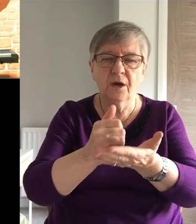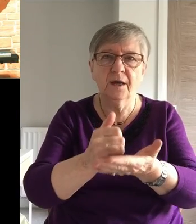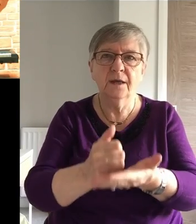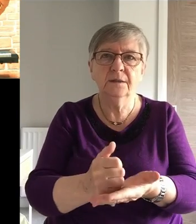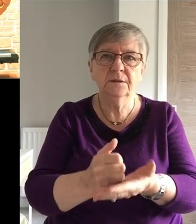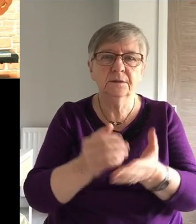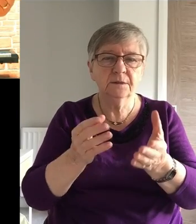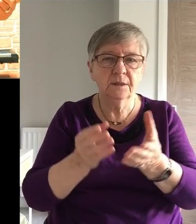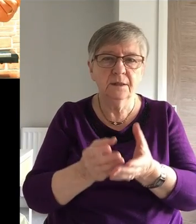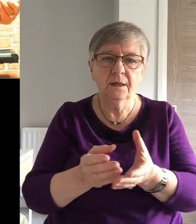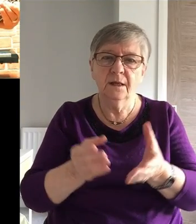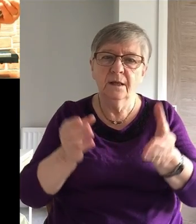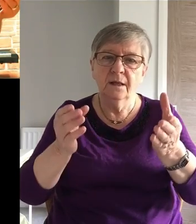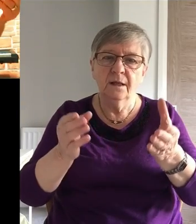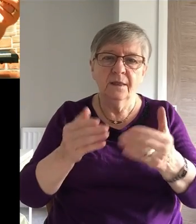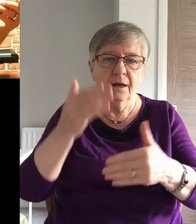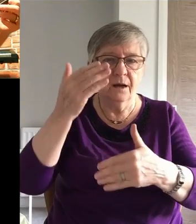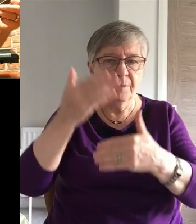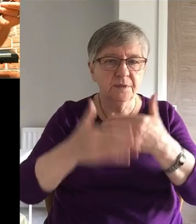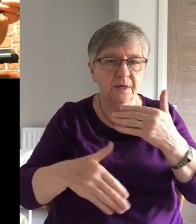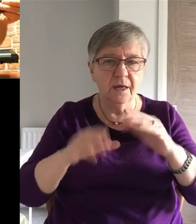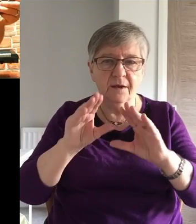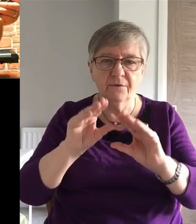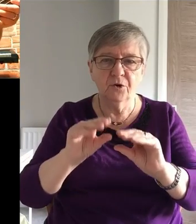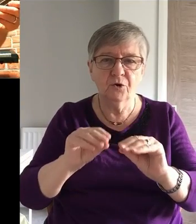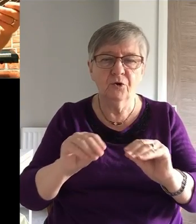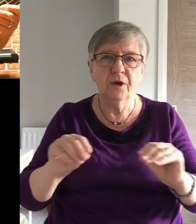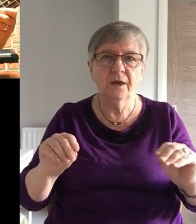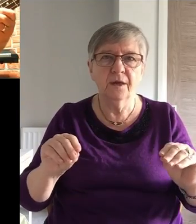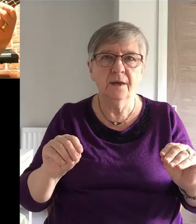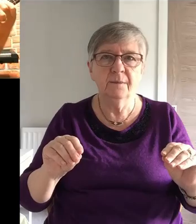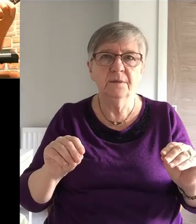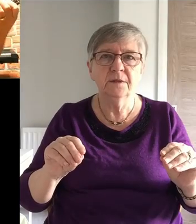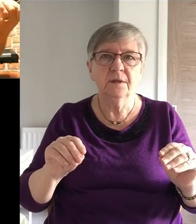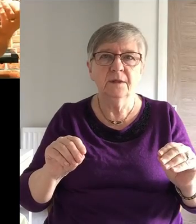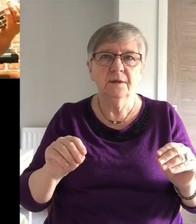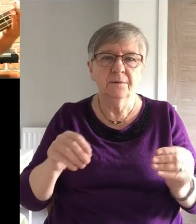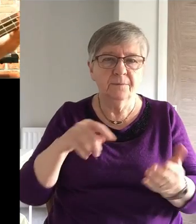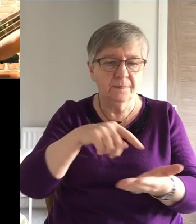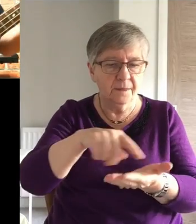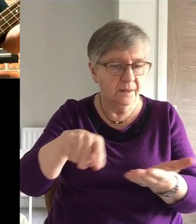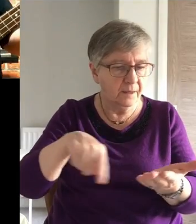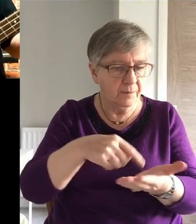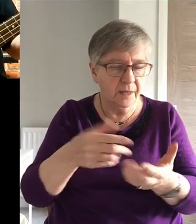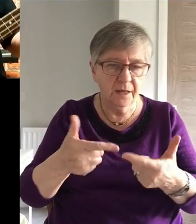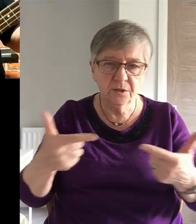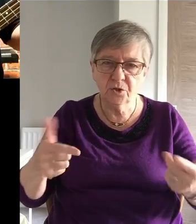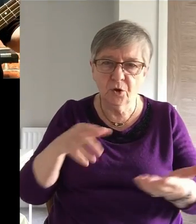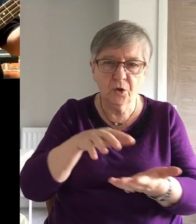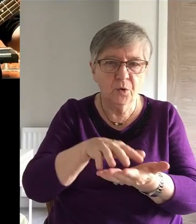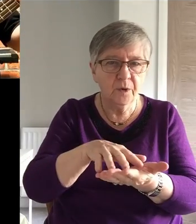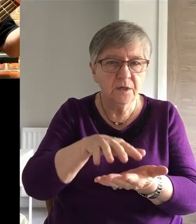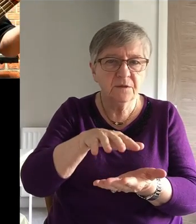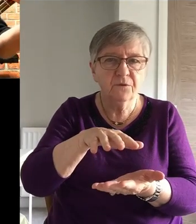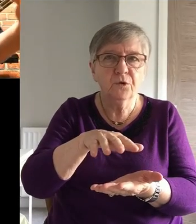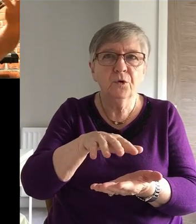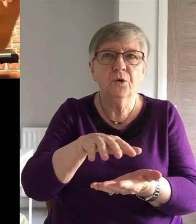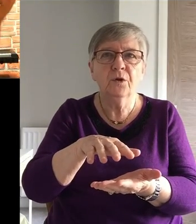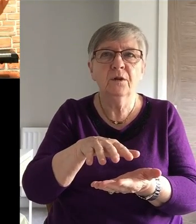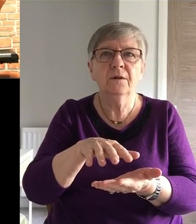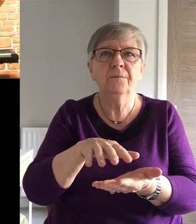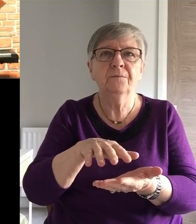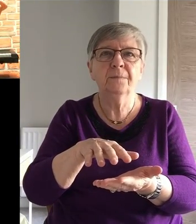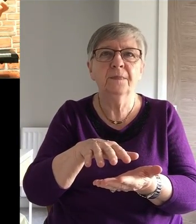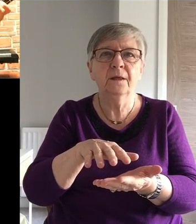of grace, cups never empty, the plate's always